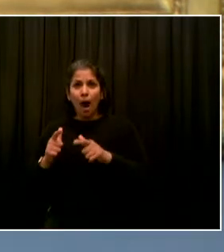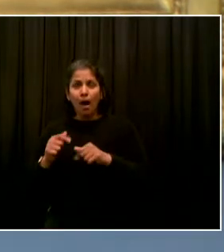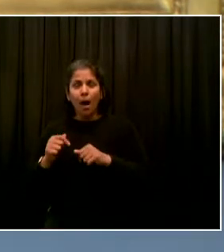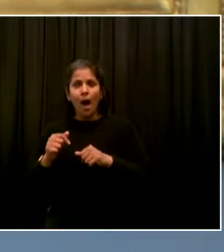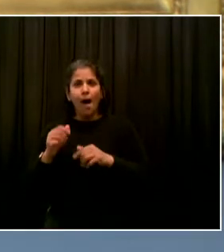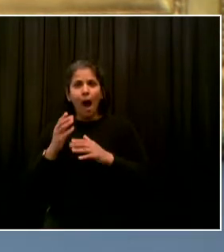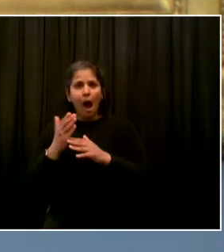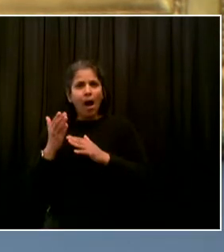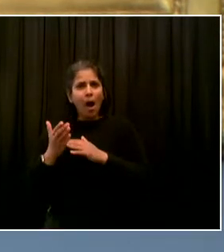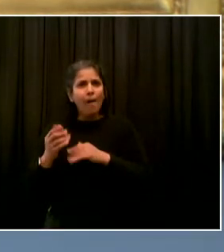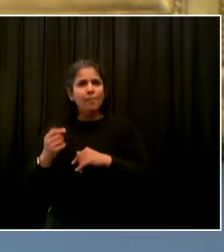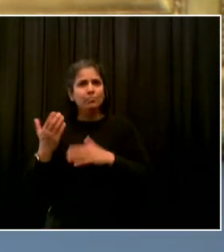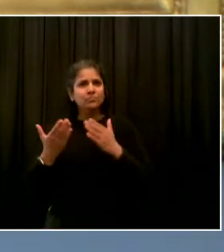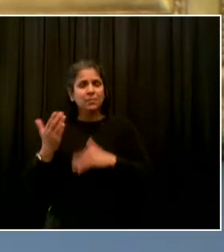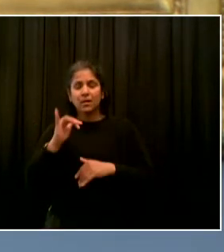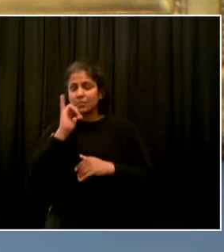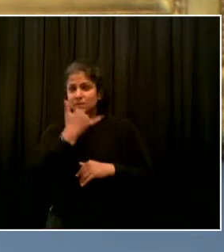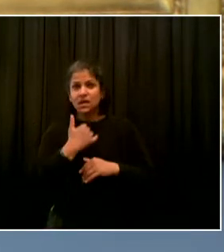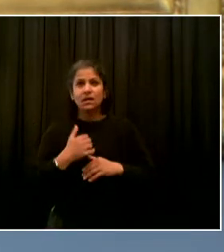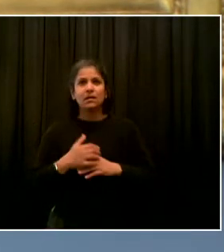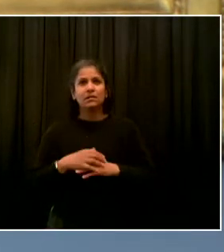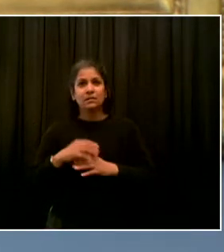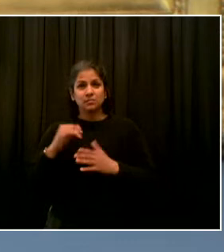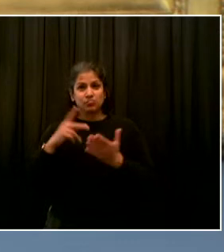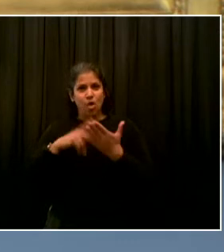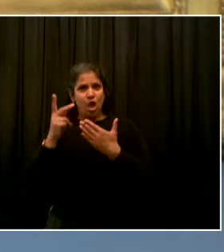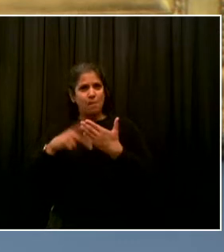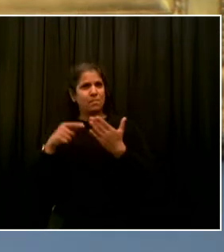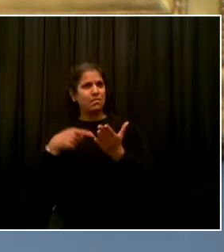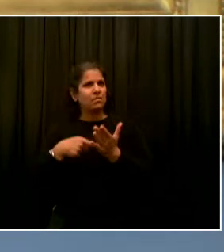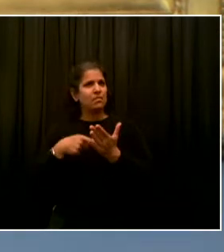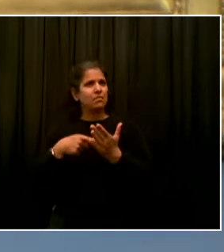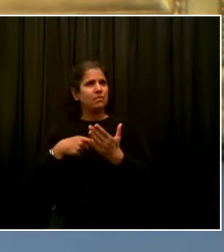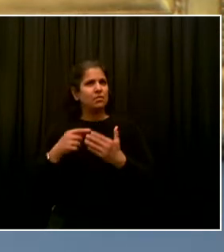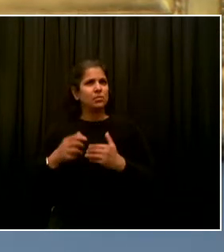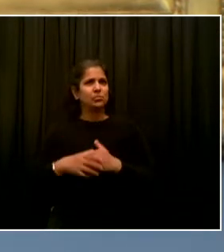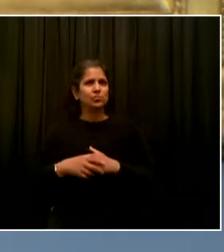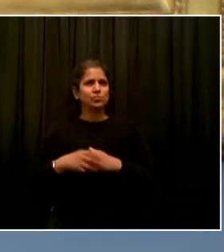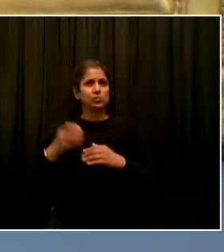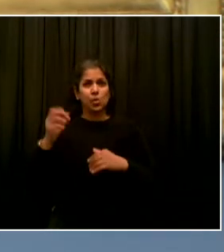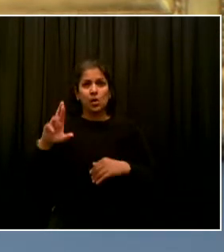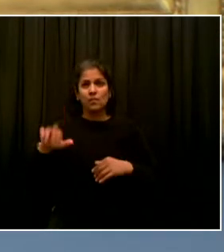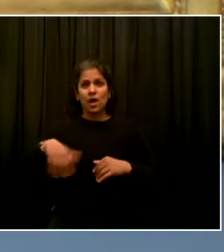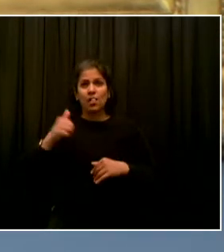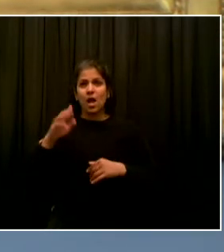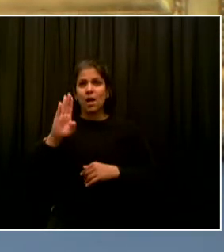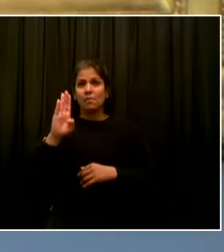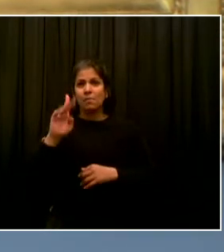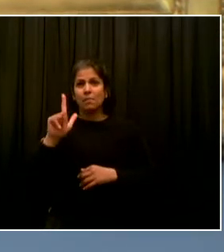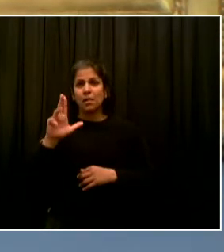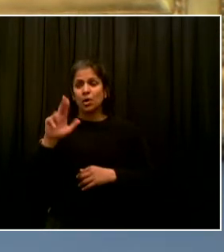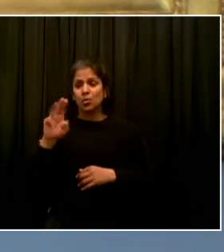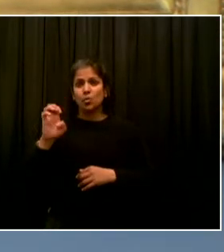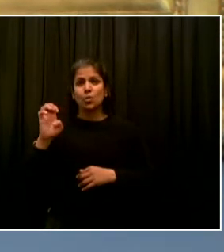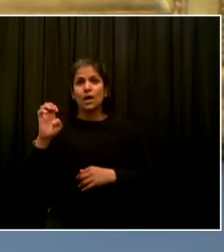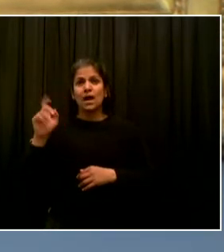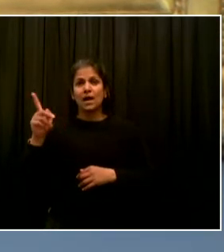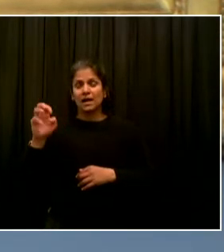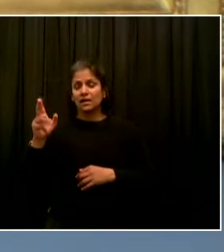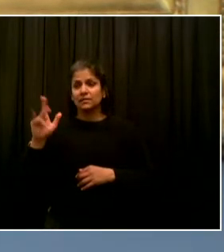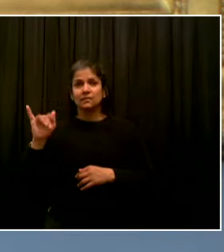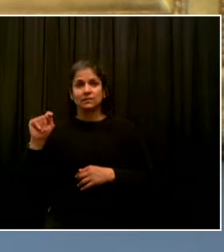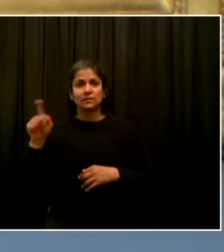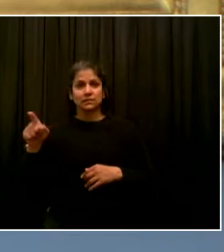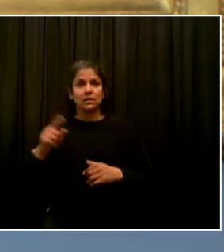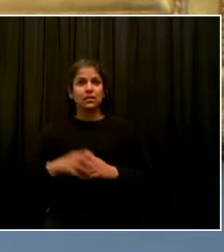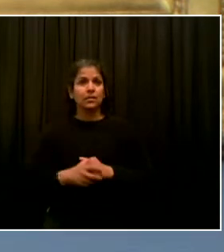mistakes in this blueprint that we might need to adapt. I'm wondering, have you spoken to him about those? Yes, I have, and I'm glad you laid